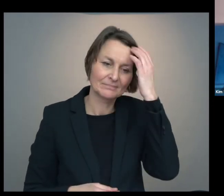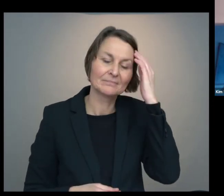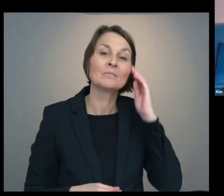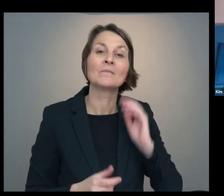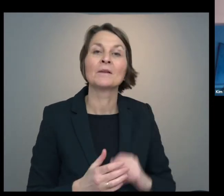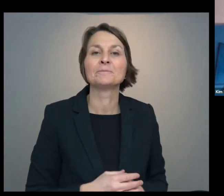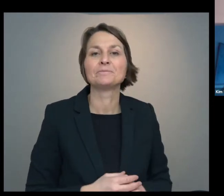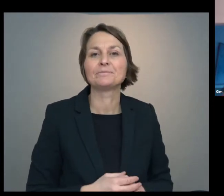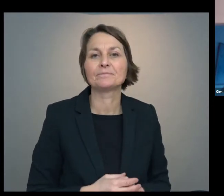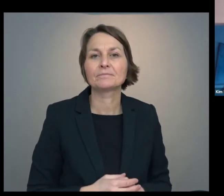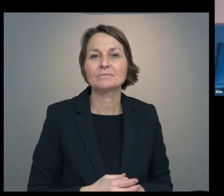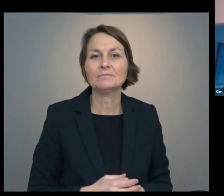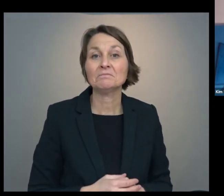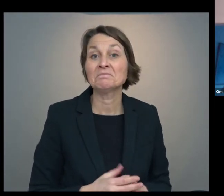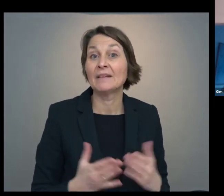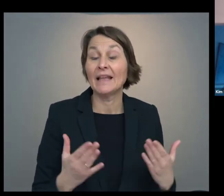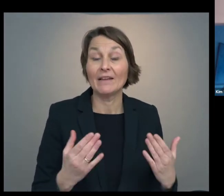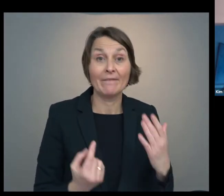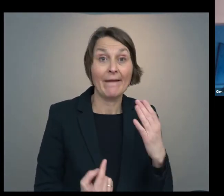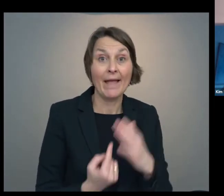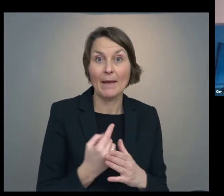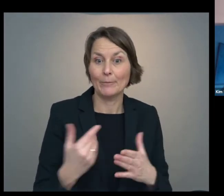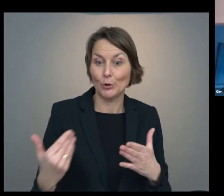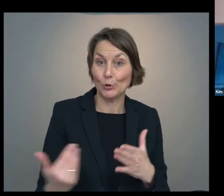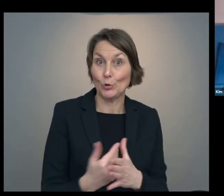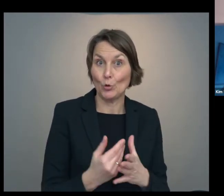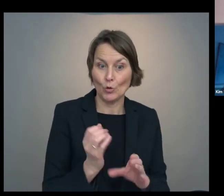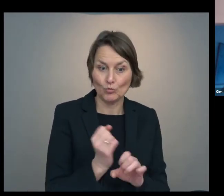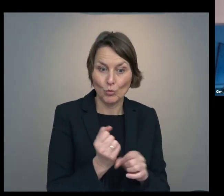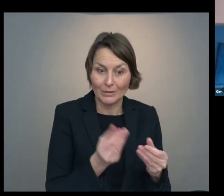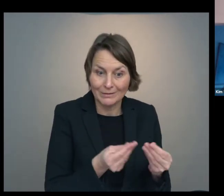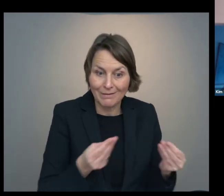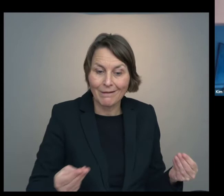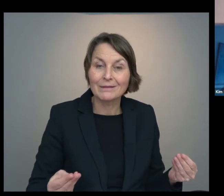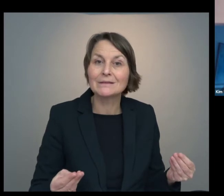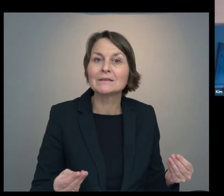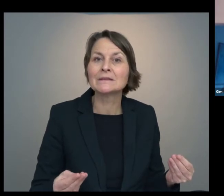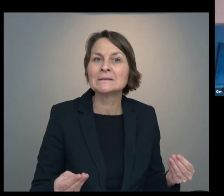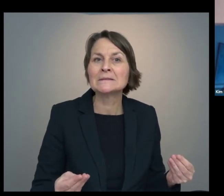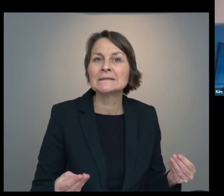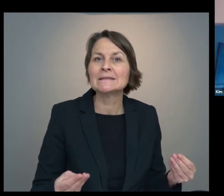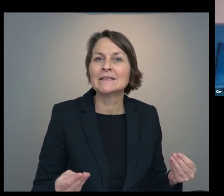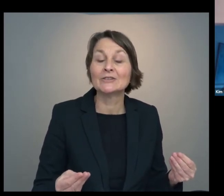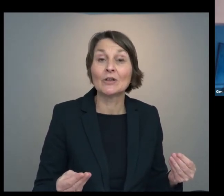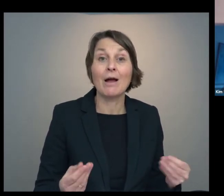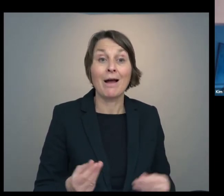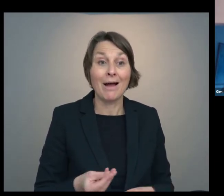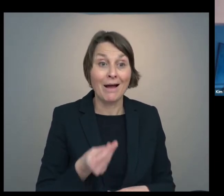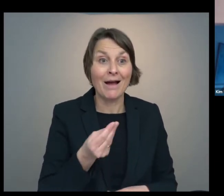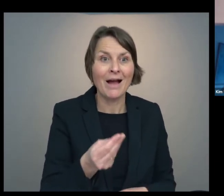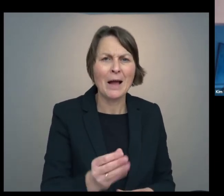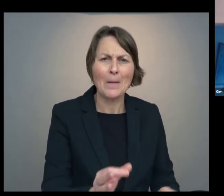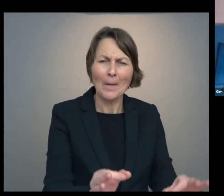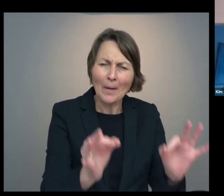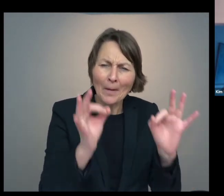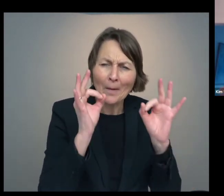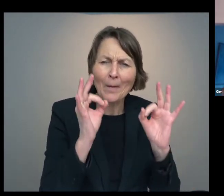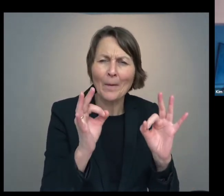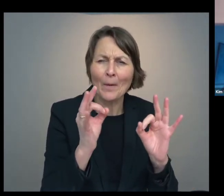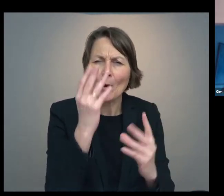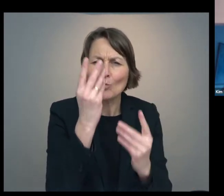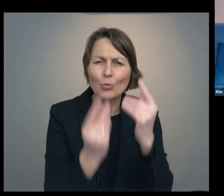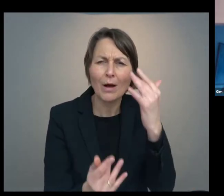that price. Obviously, as with any new products we go into the market, you never set the price